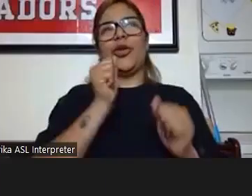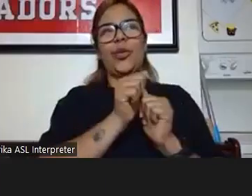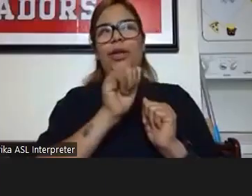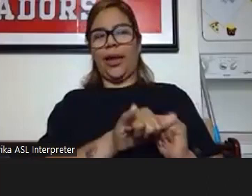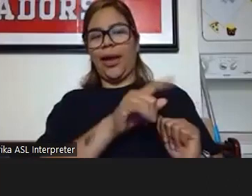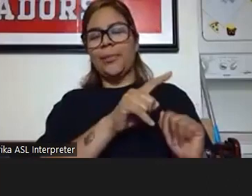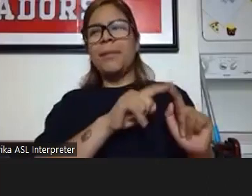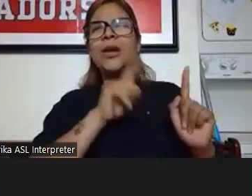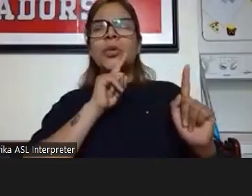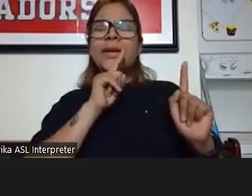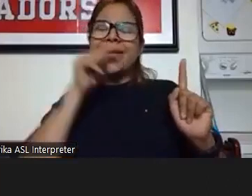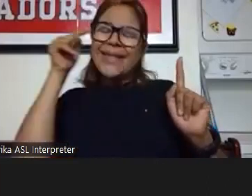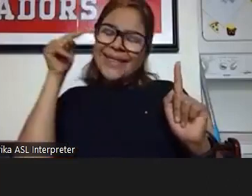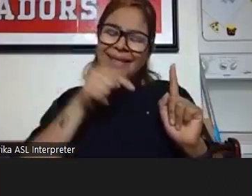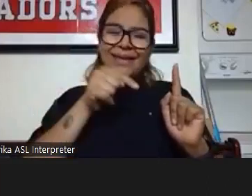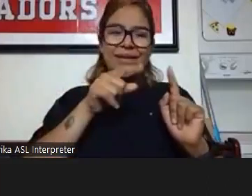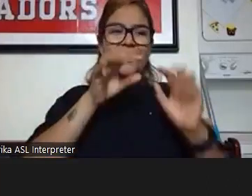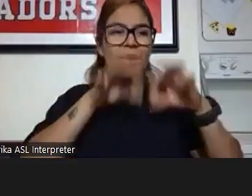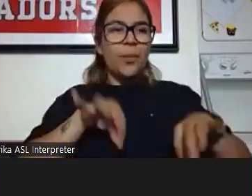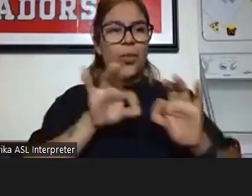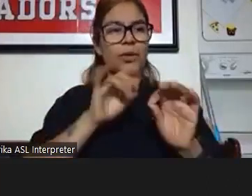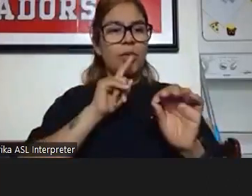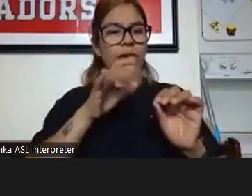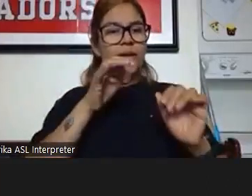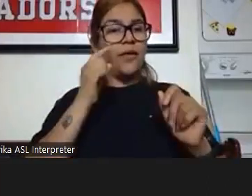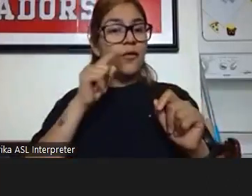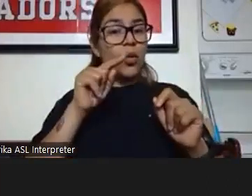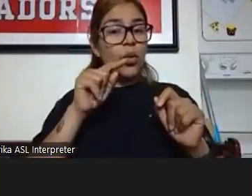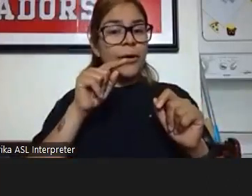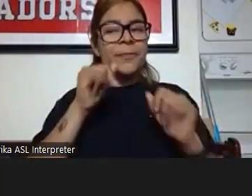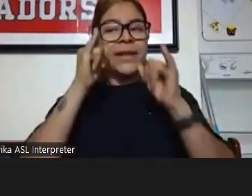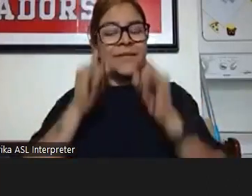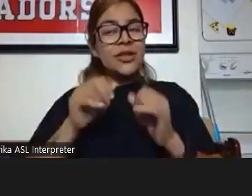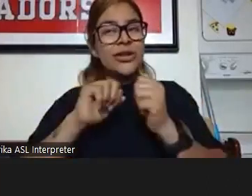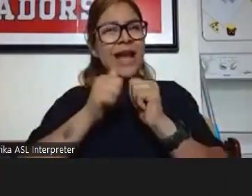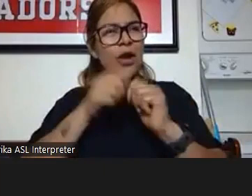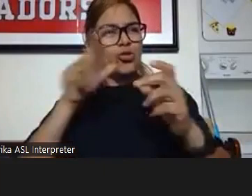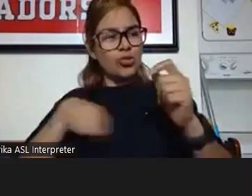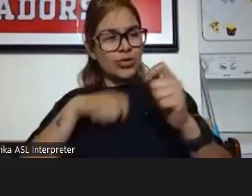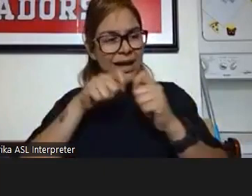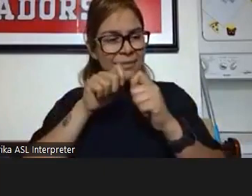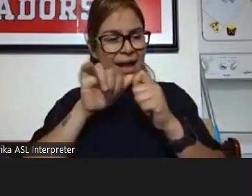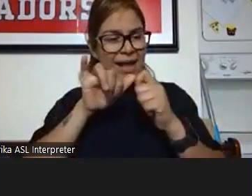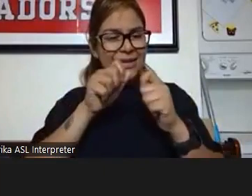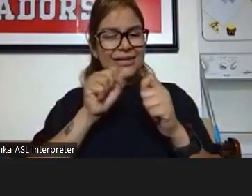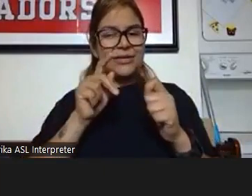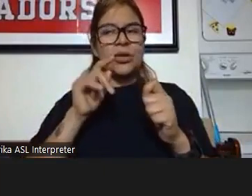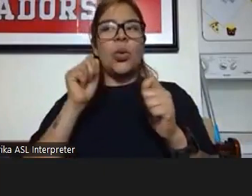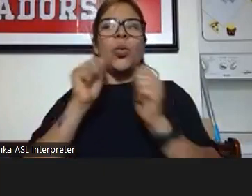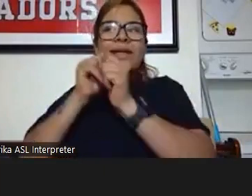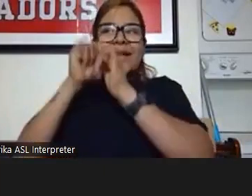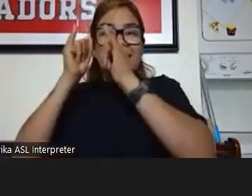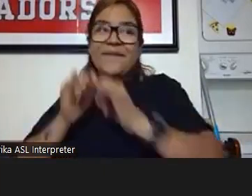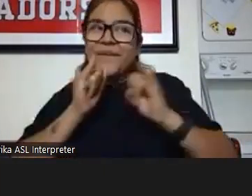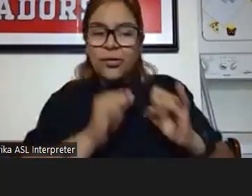meaningful outcomes for individuals. And I think you tie it back to why this is so different, because it goes back to the individual. And I